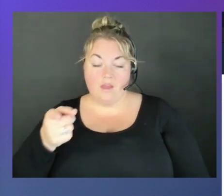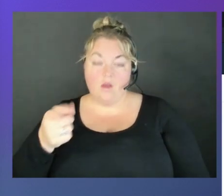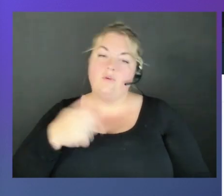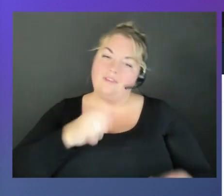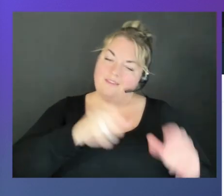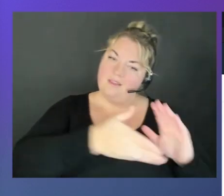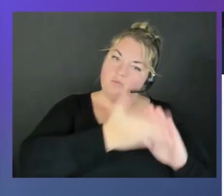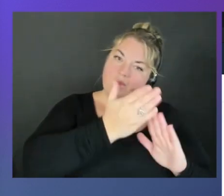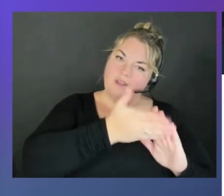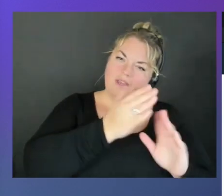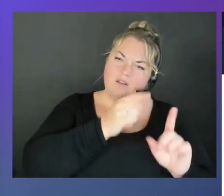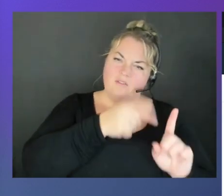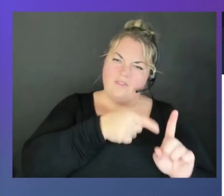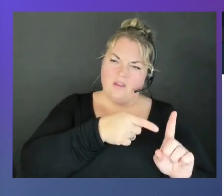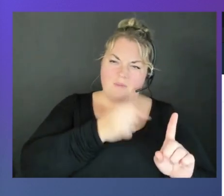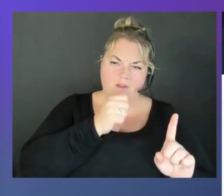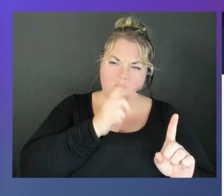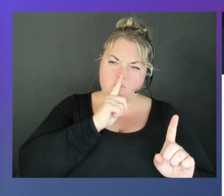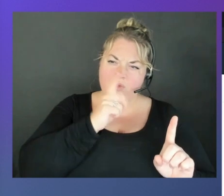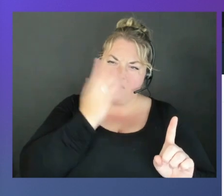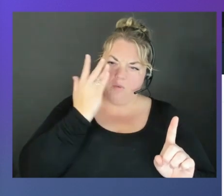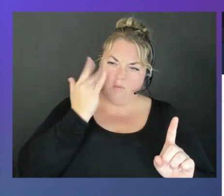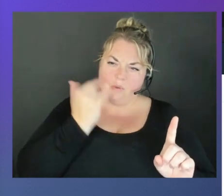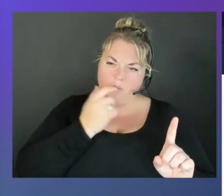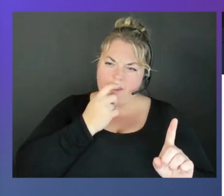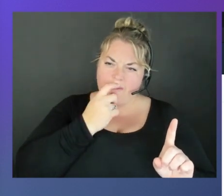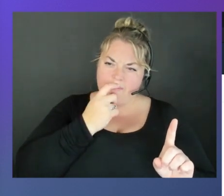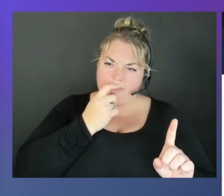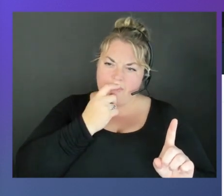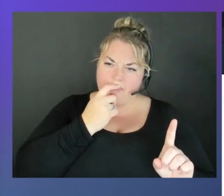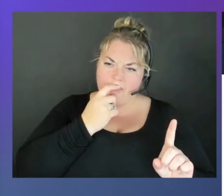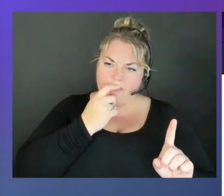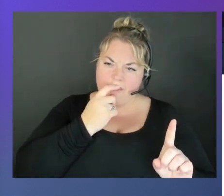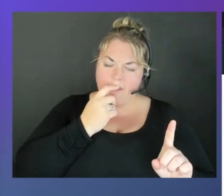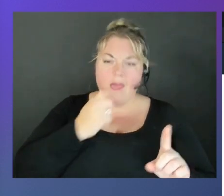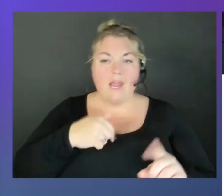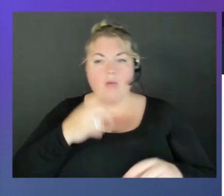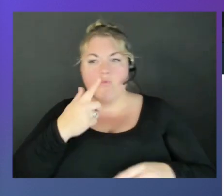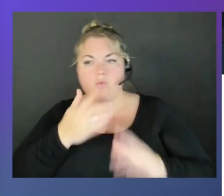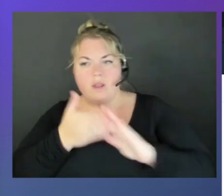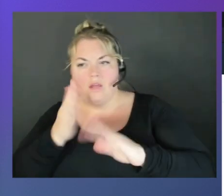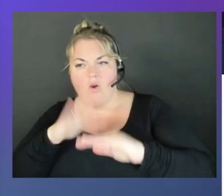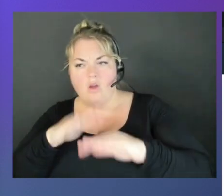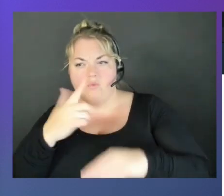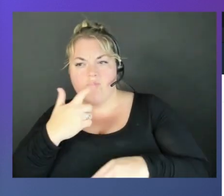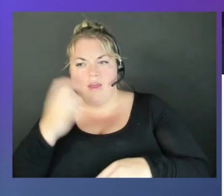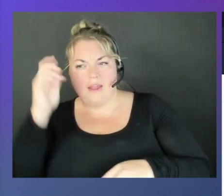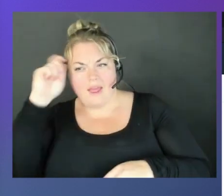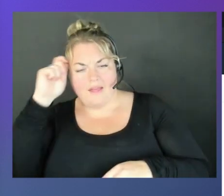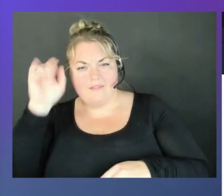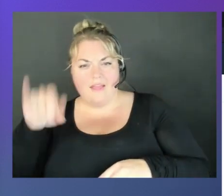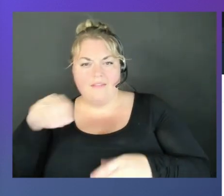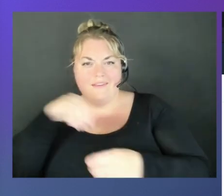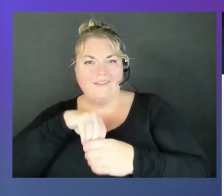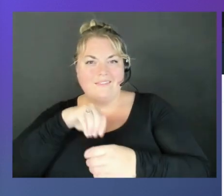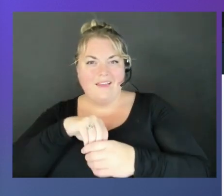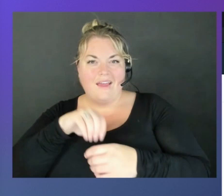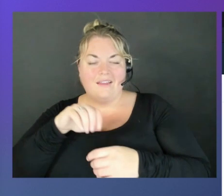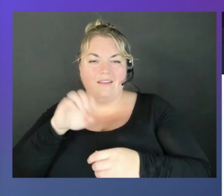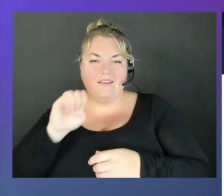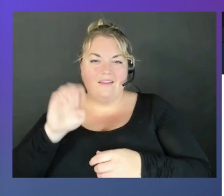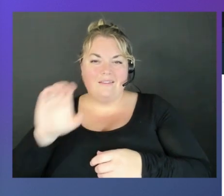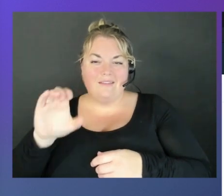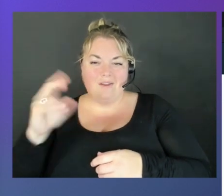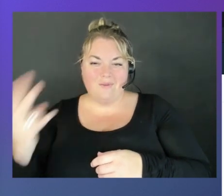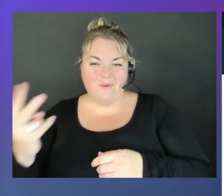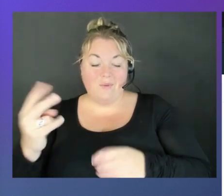I don't actually remember why. And I'm running on some Red Hat that happens to be inside of EC2. That